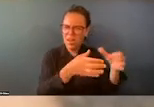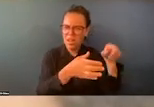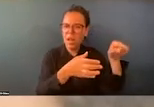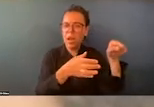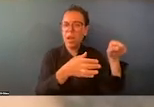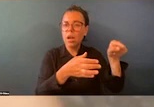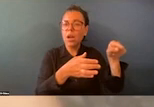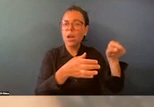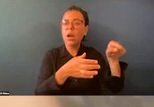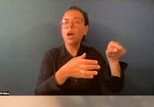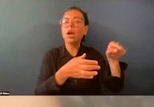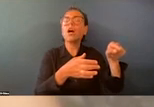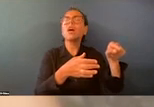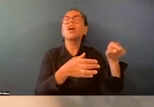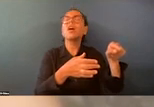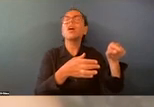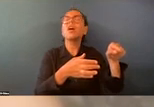the decision making